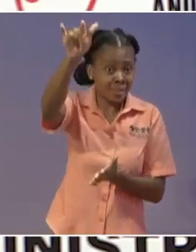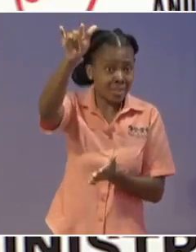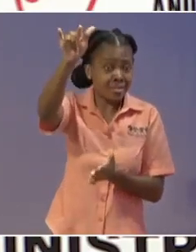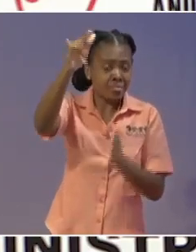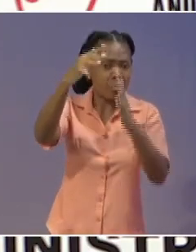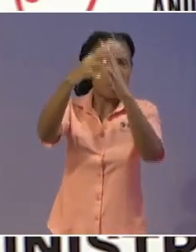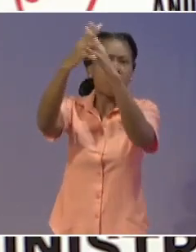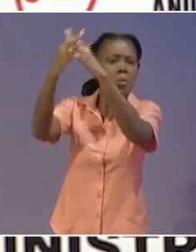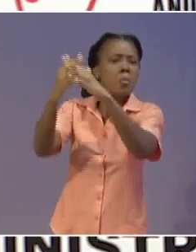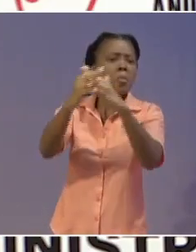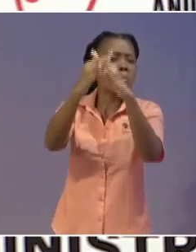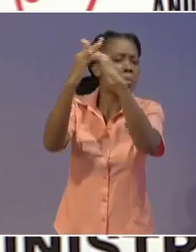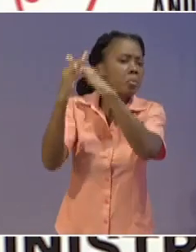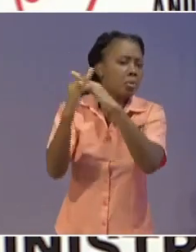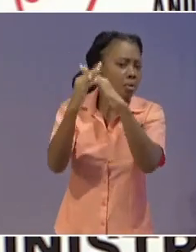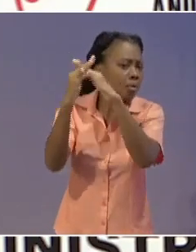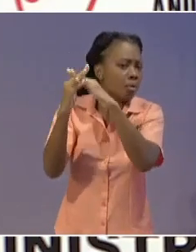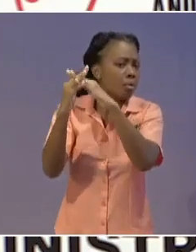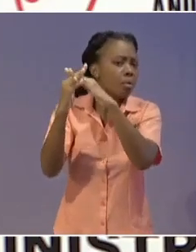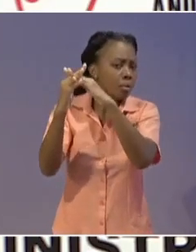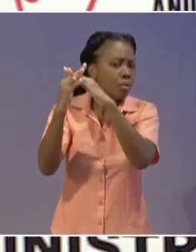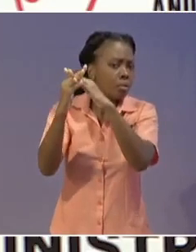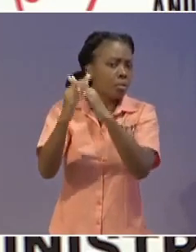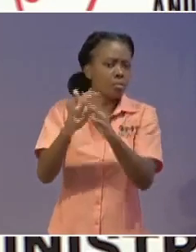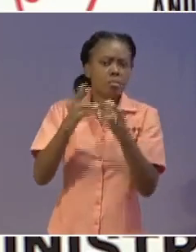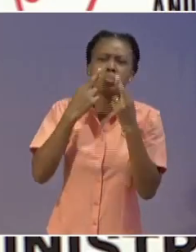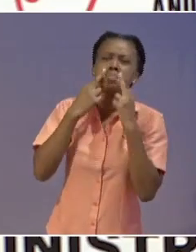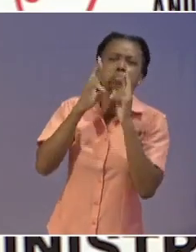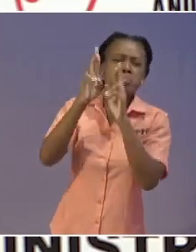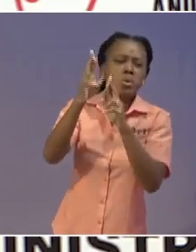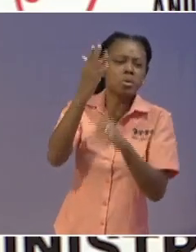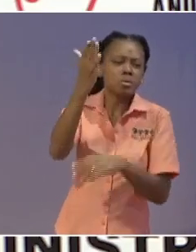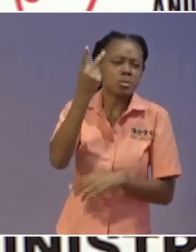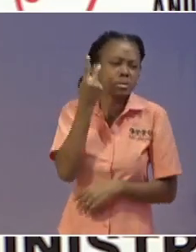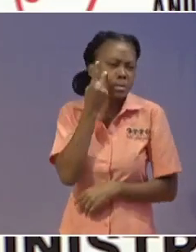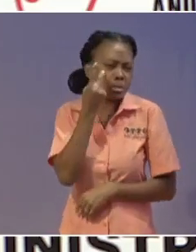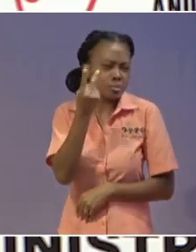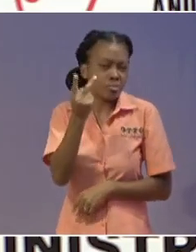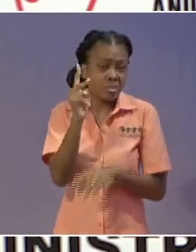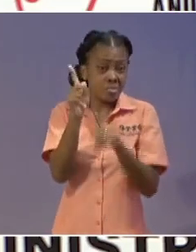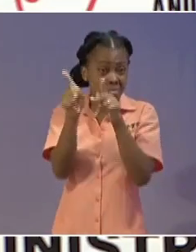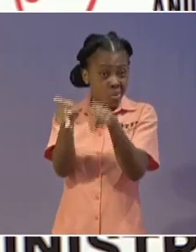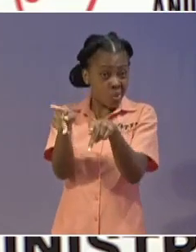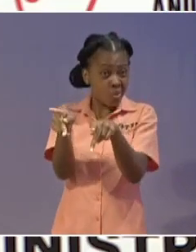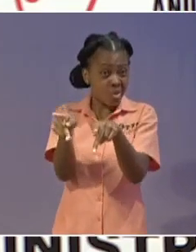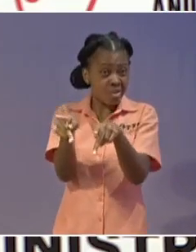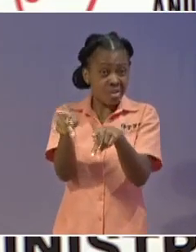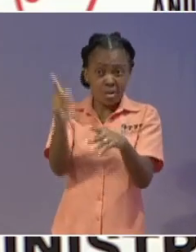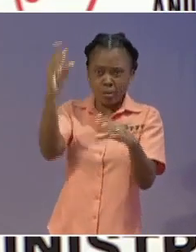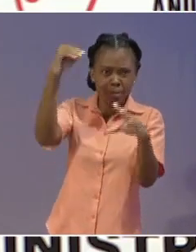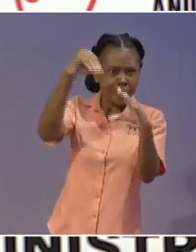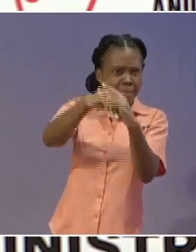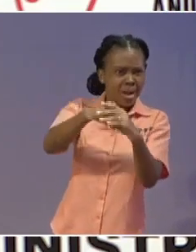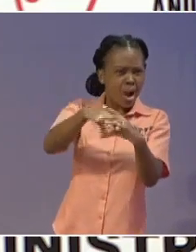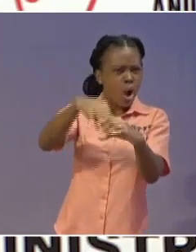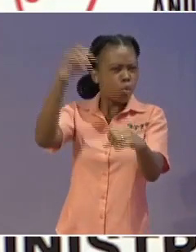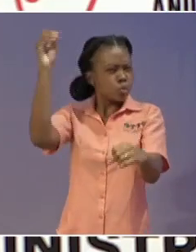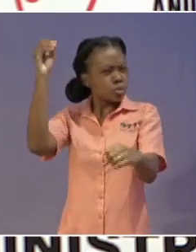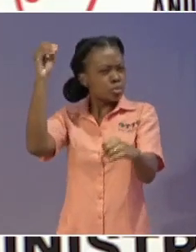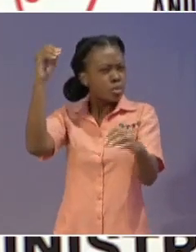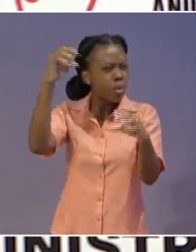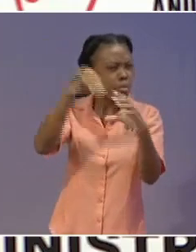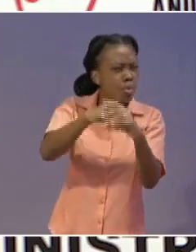and out of a hospital setting and without stipulation, meaning anyone could walk into, let's say, a CVS